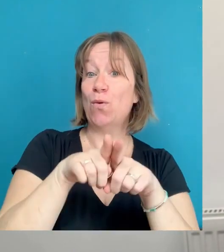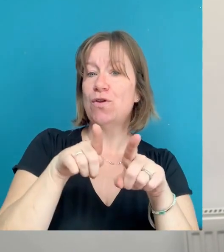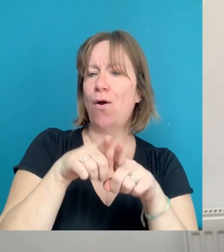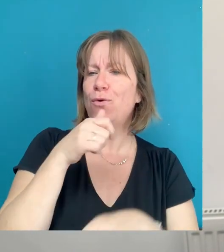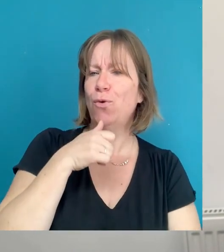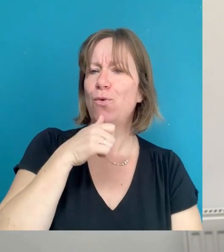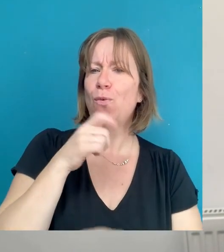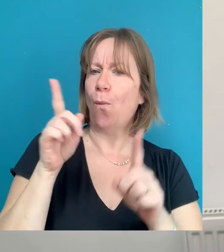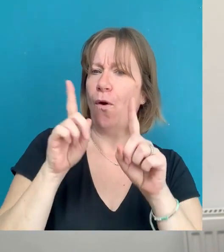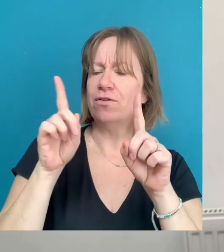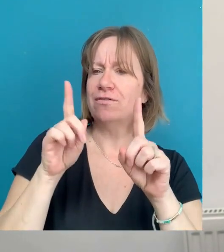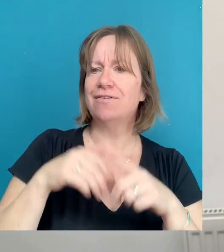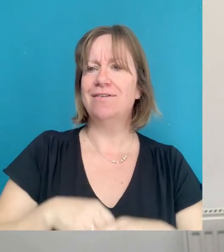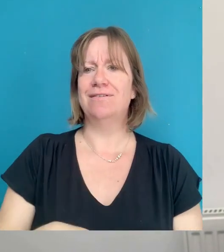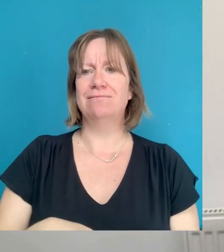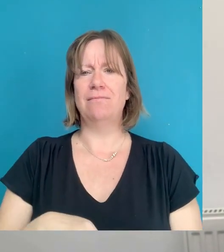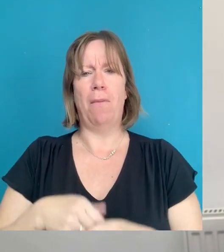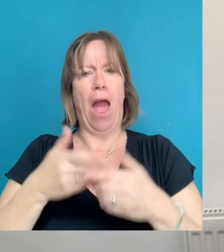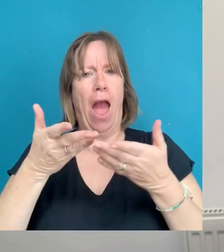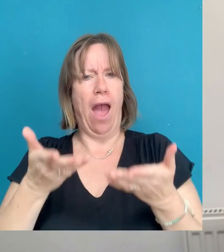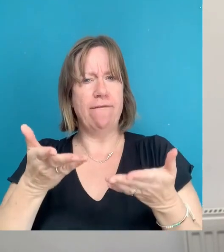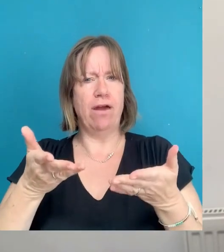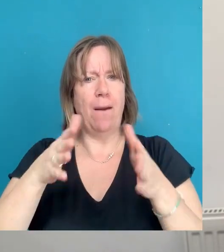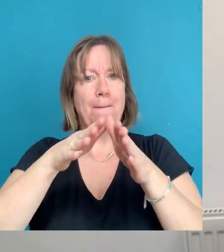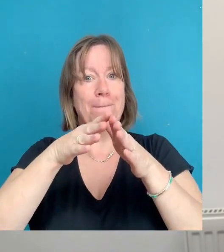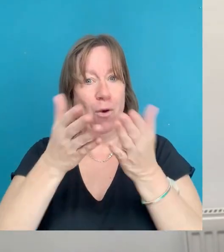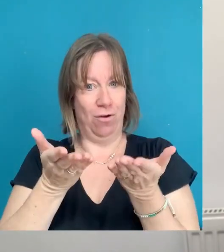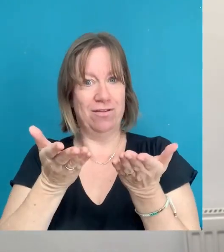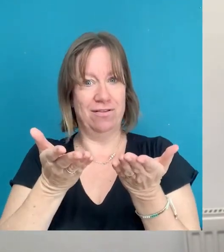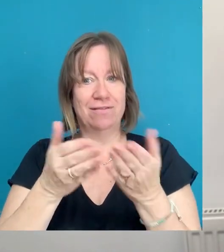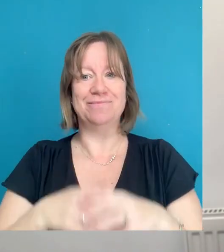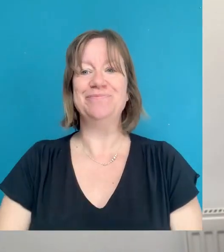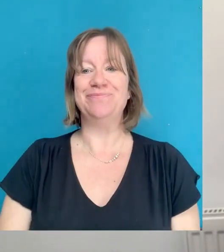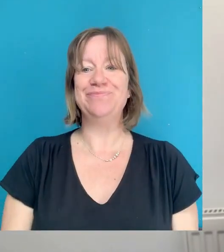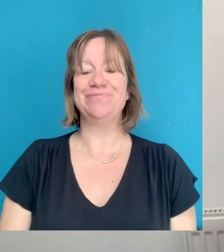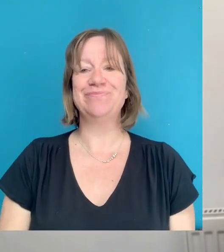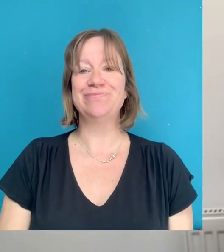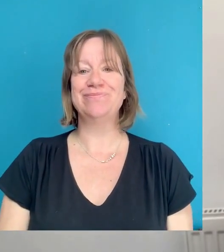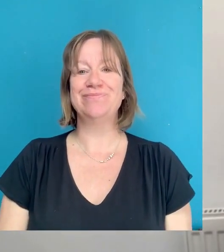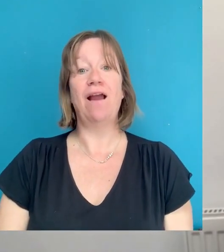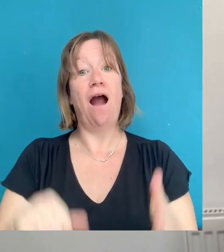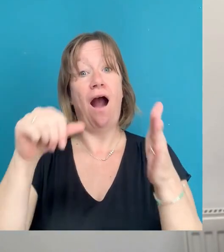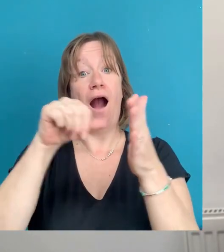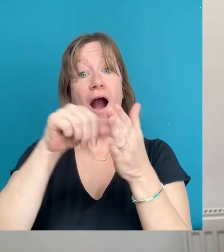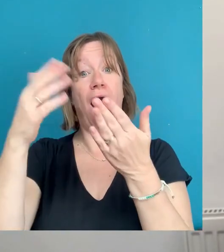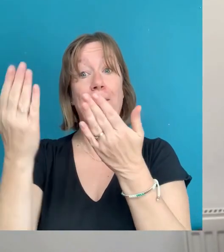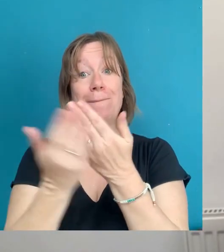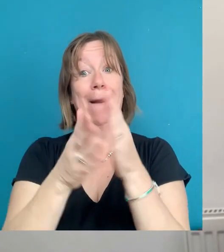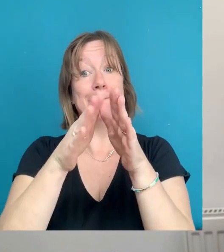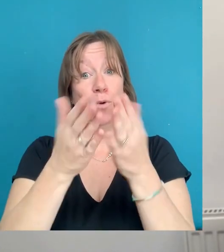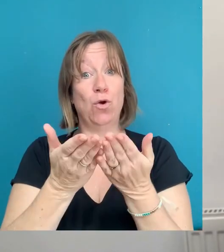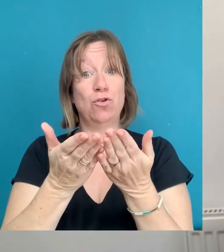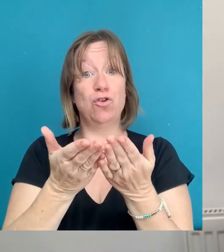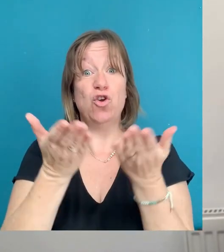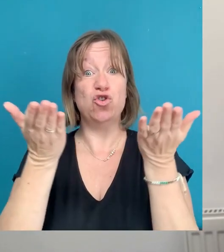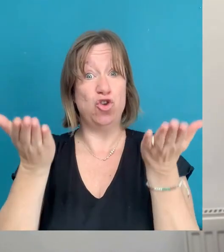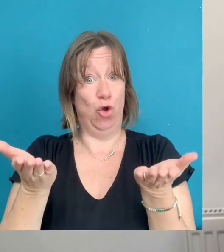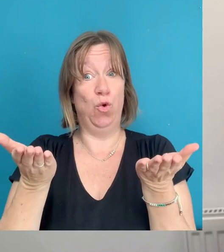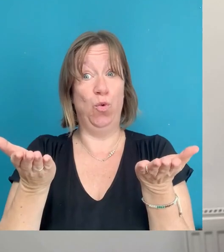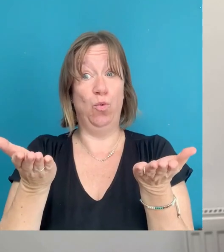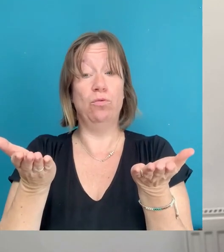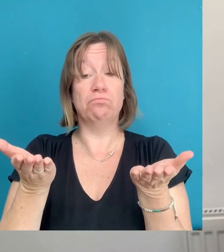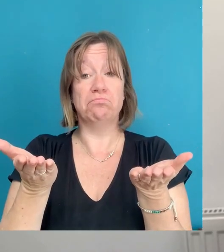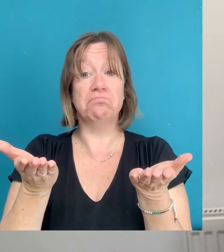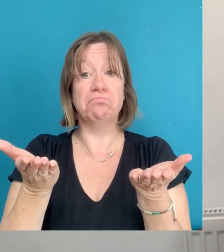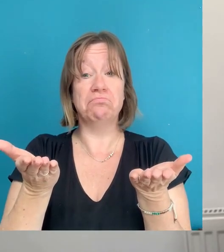you can always use, just lift these heavy books, hardback books,